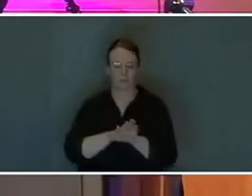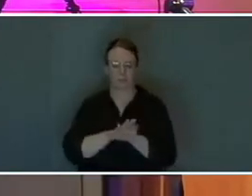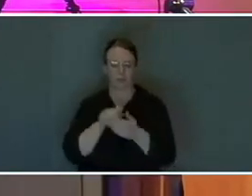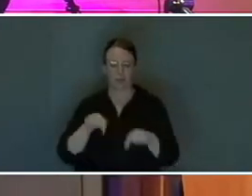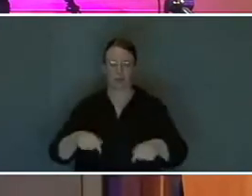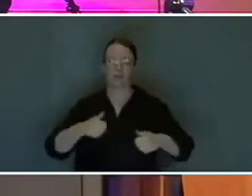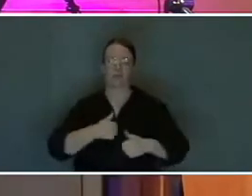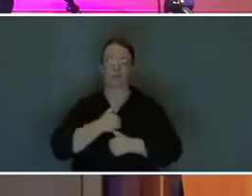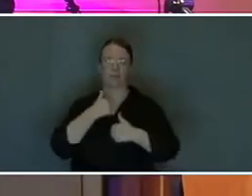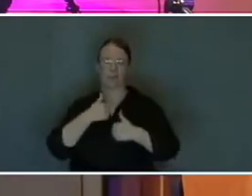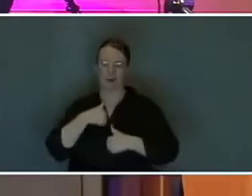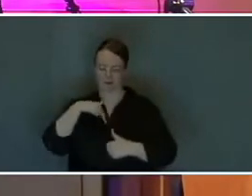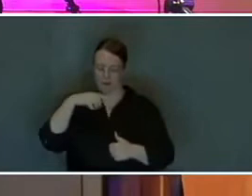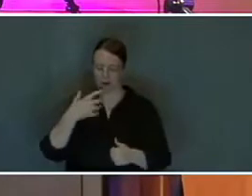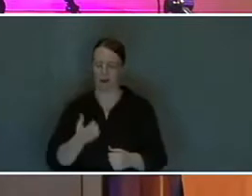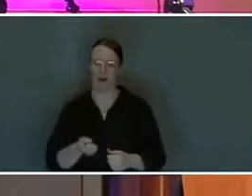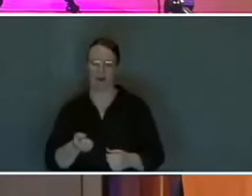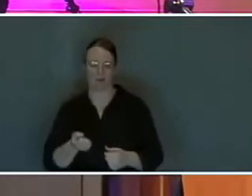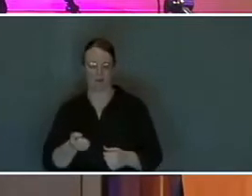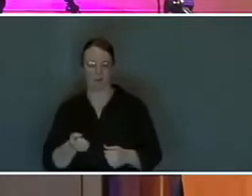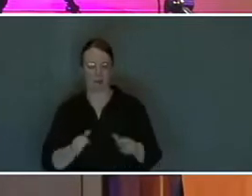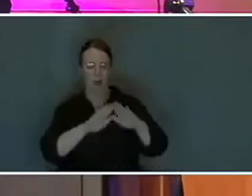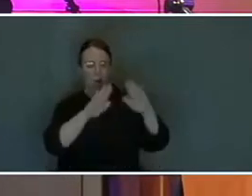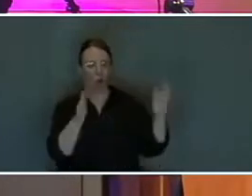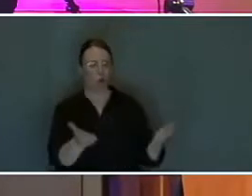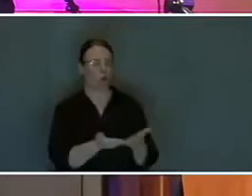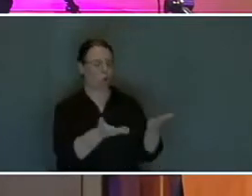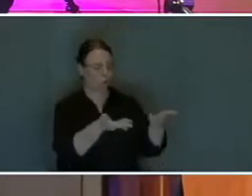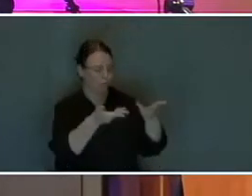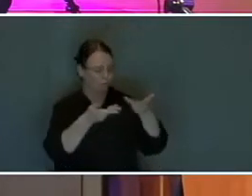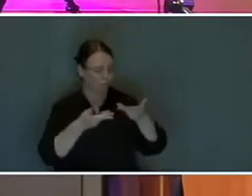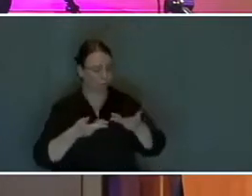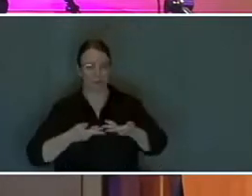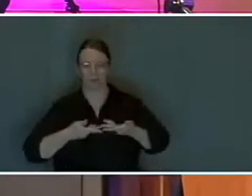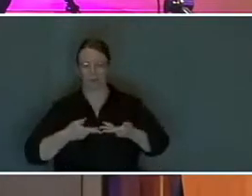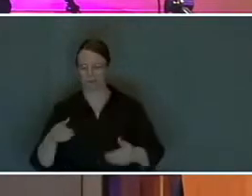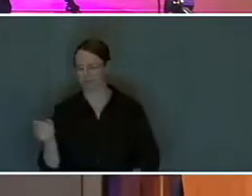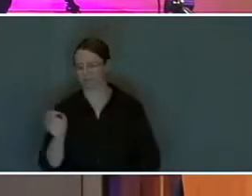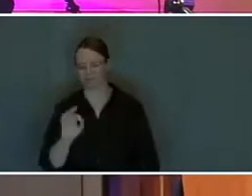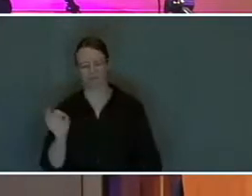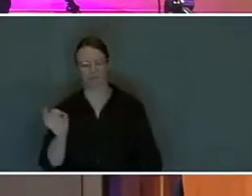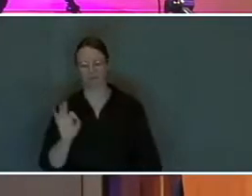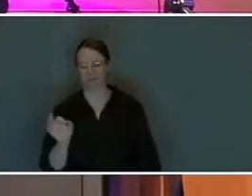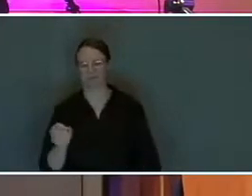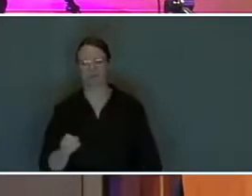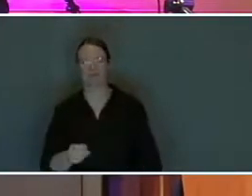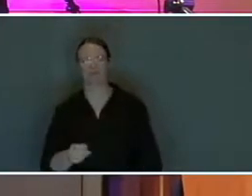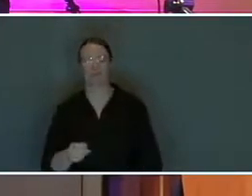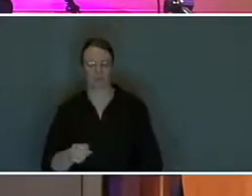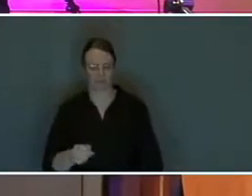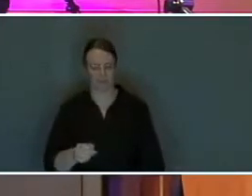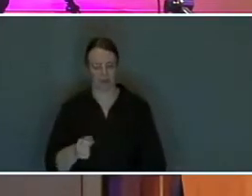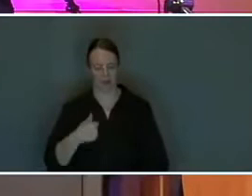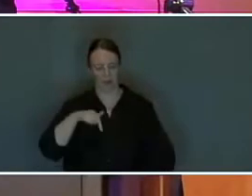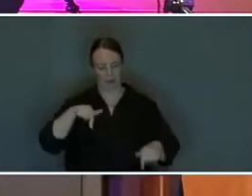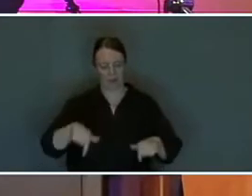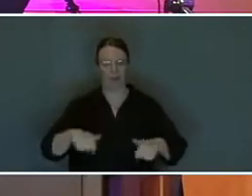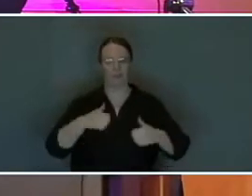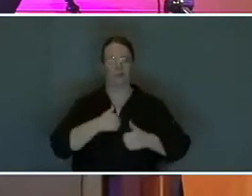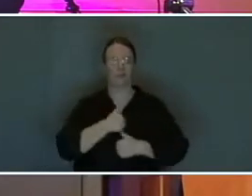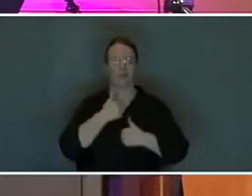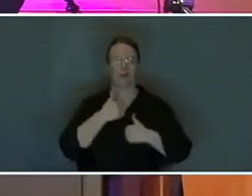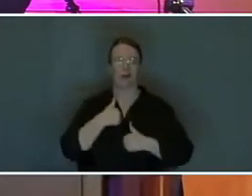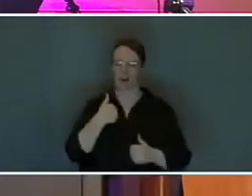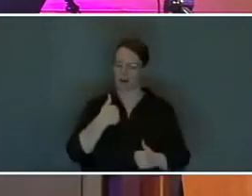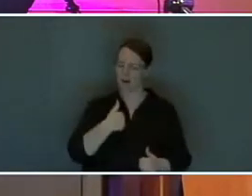This joy that I have, the world didn't give it to me. This